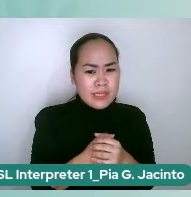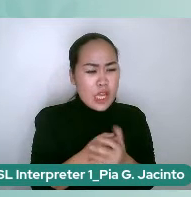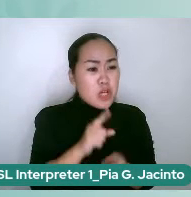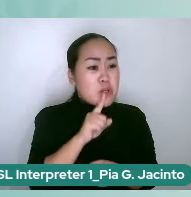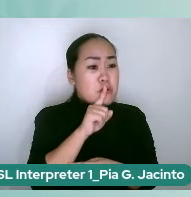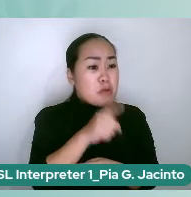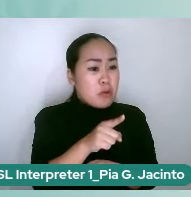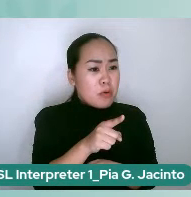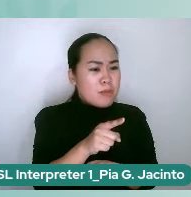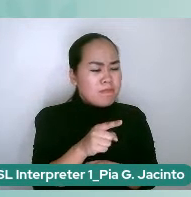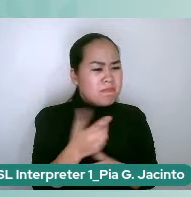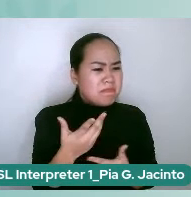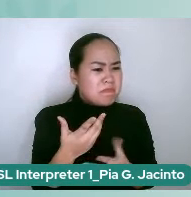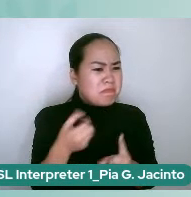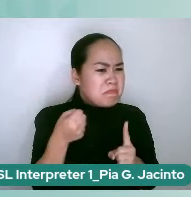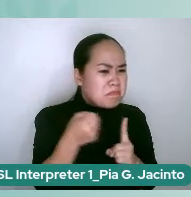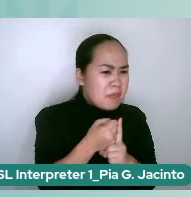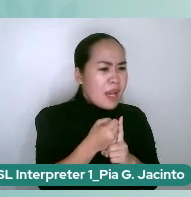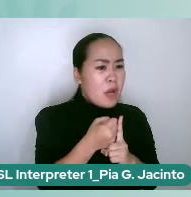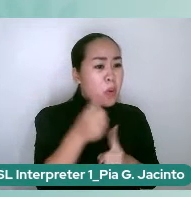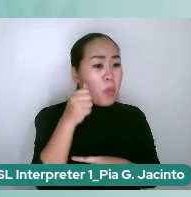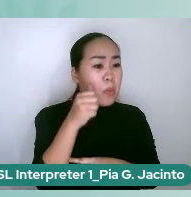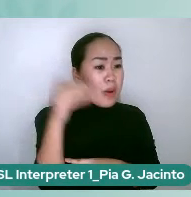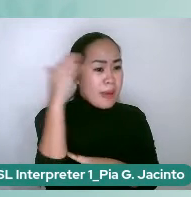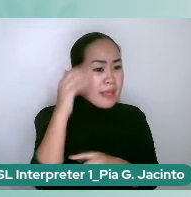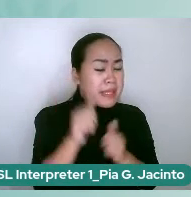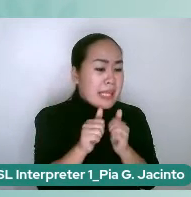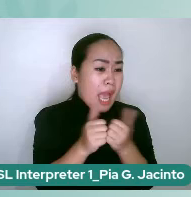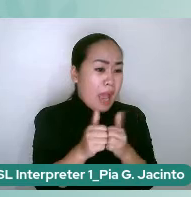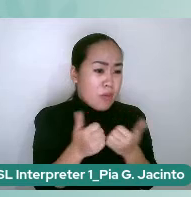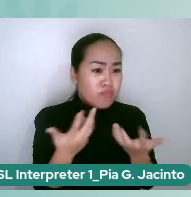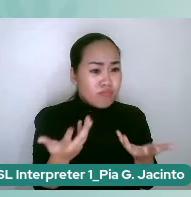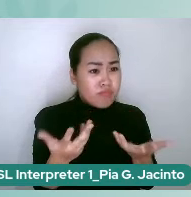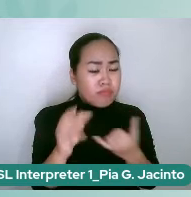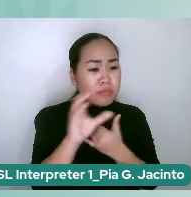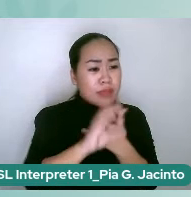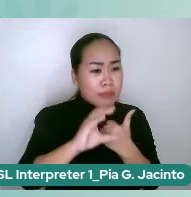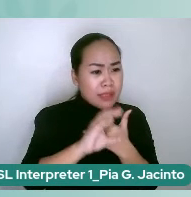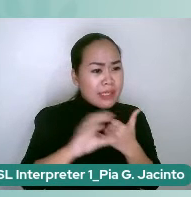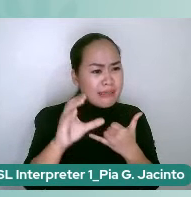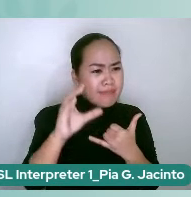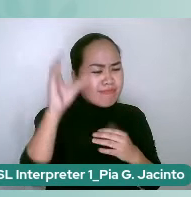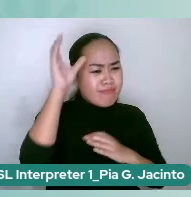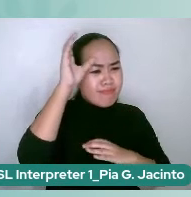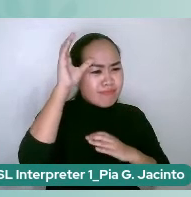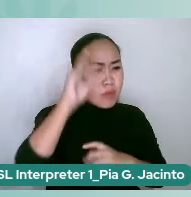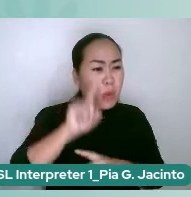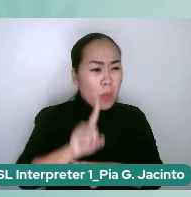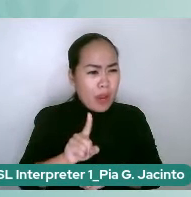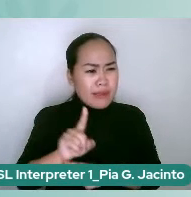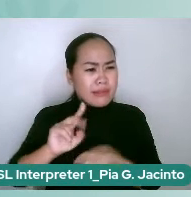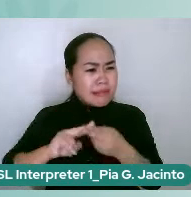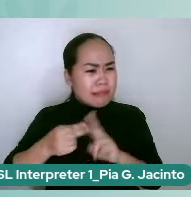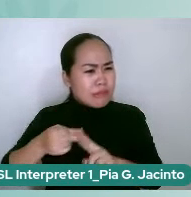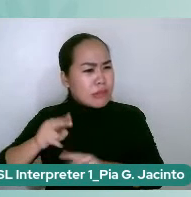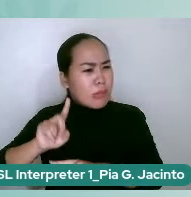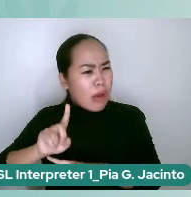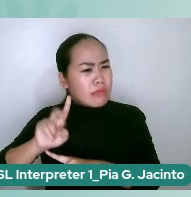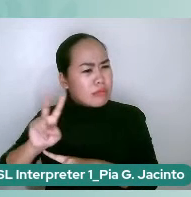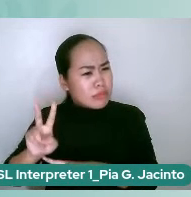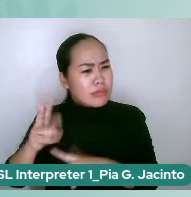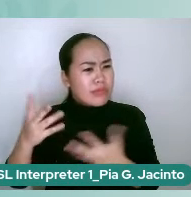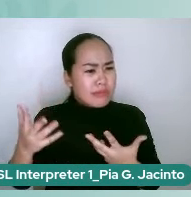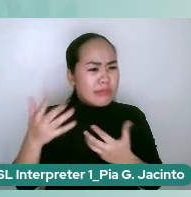men between the ages of 30 to 69, cervical cancer is number 1 or number 2 in many countries. Again, looking